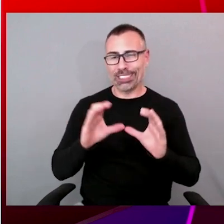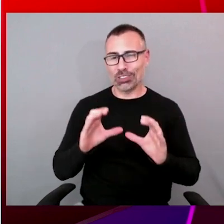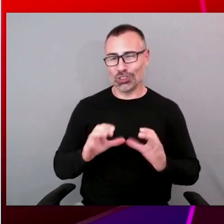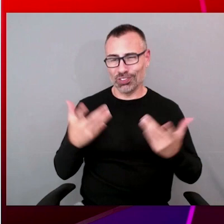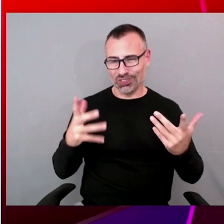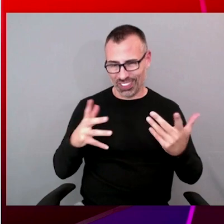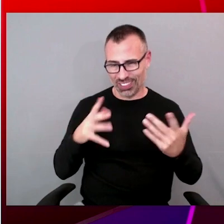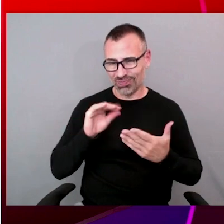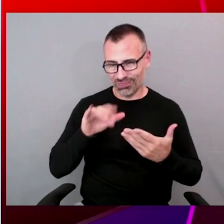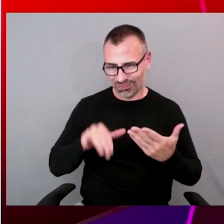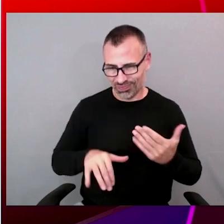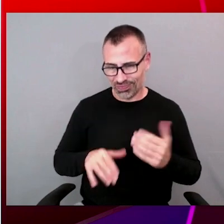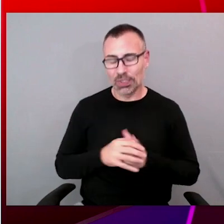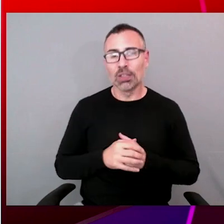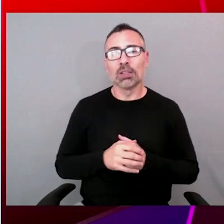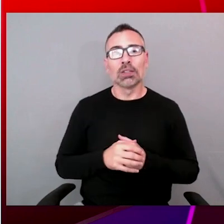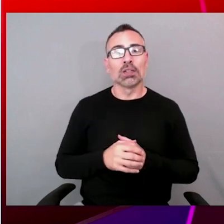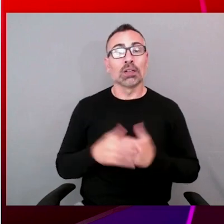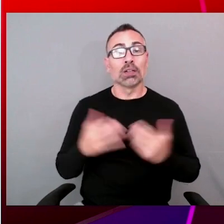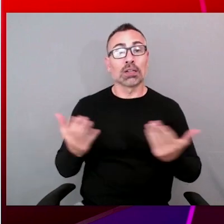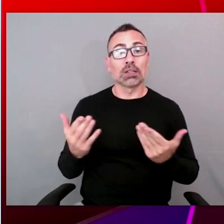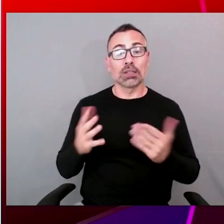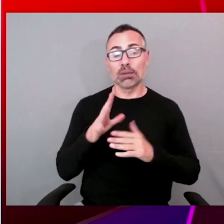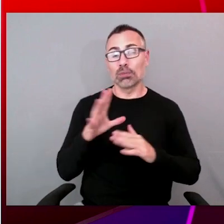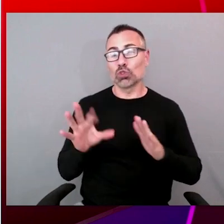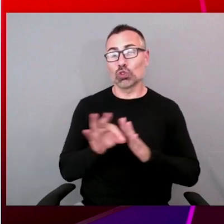So here I'm choosing.